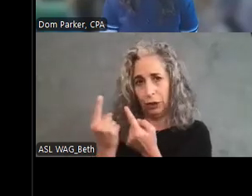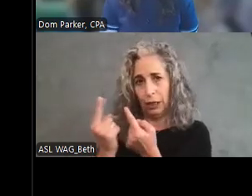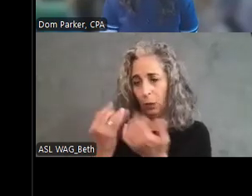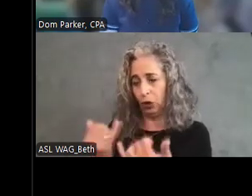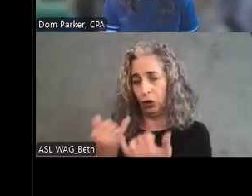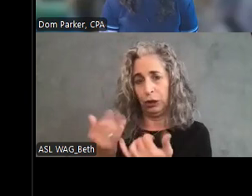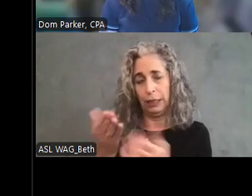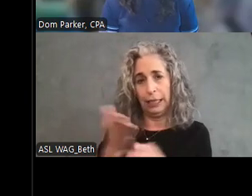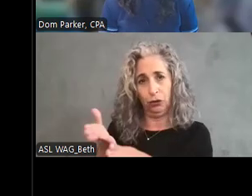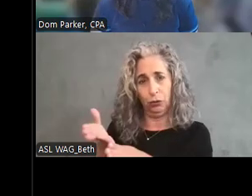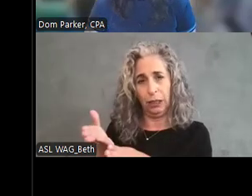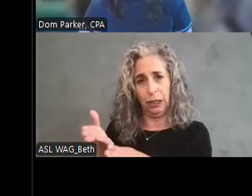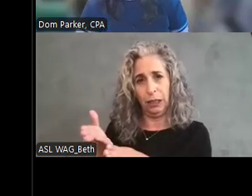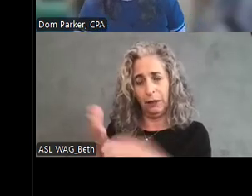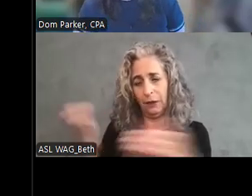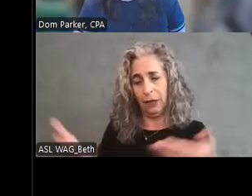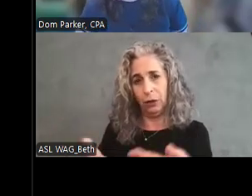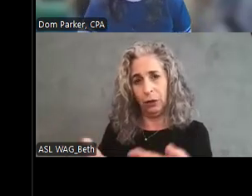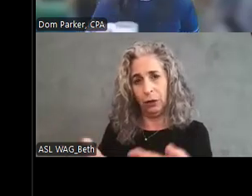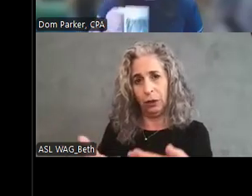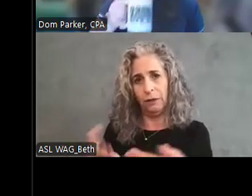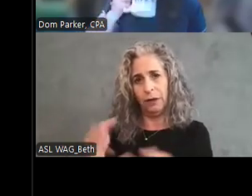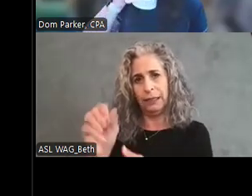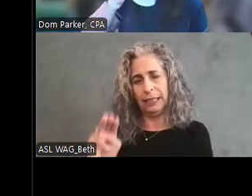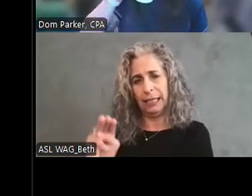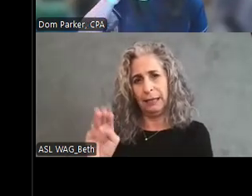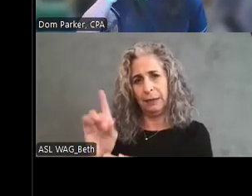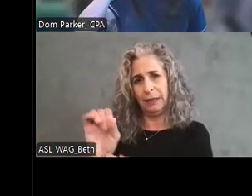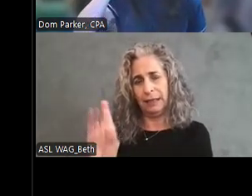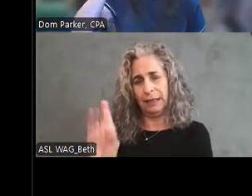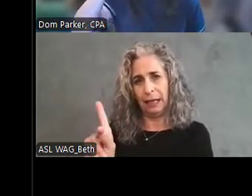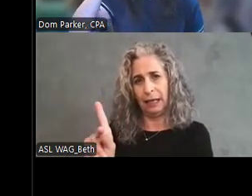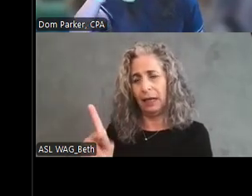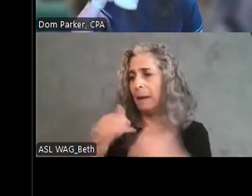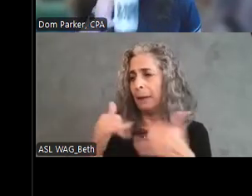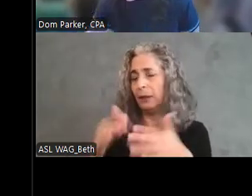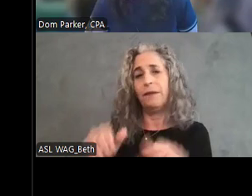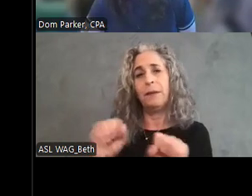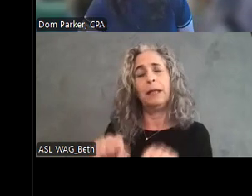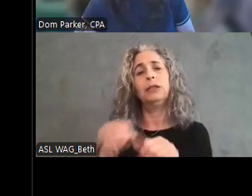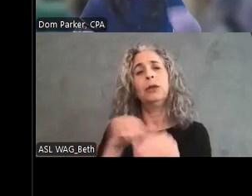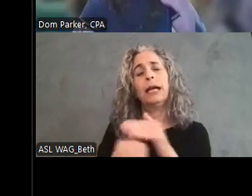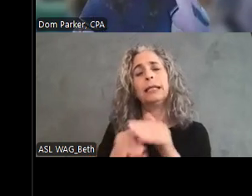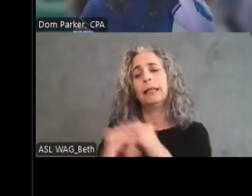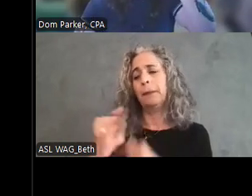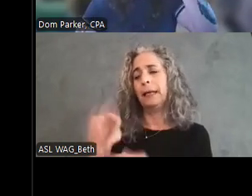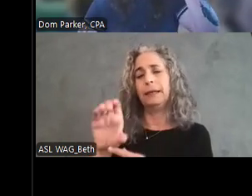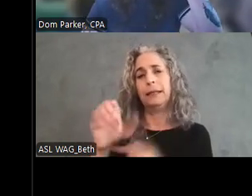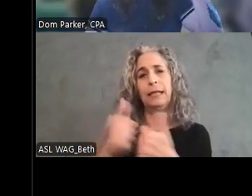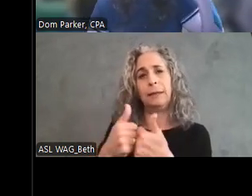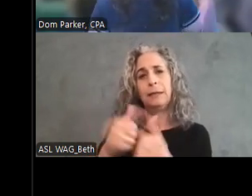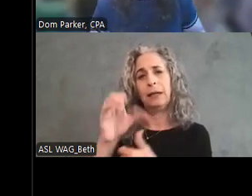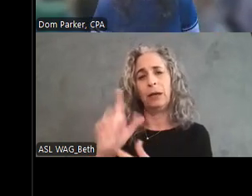was the introduction of the Steam Deck. It gives players the ability to access PC games on a console-like